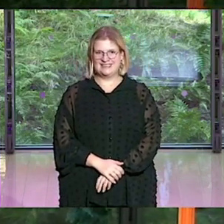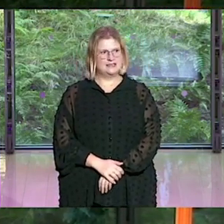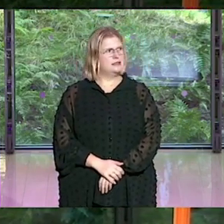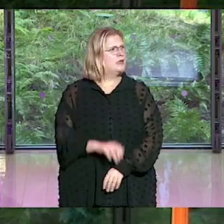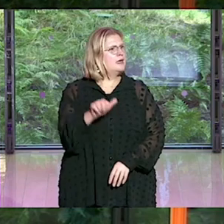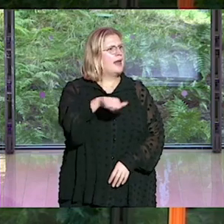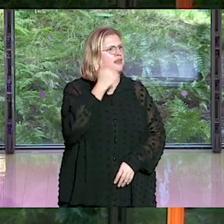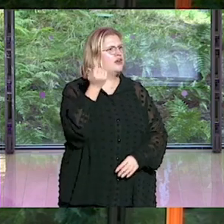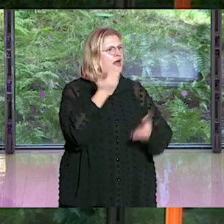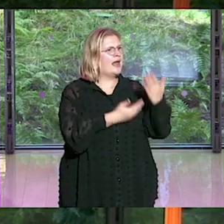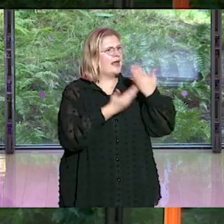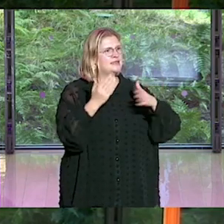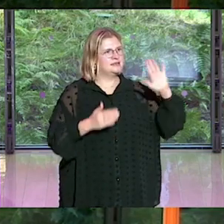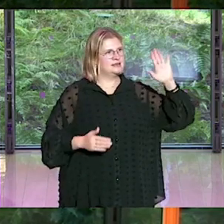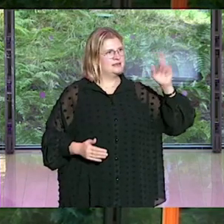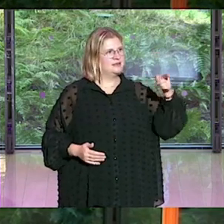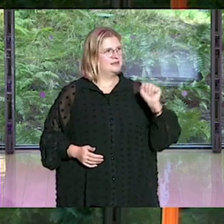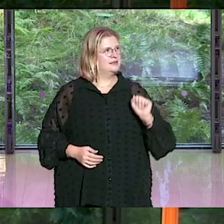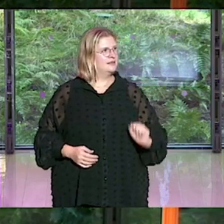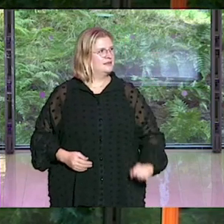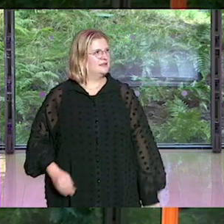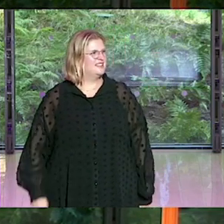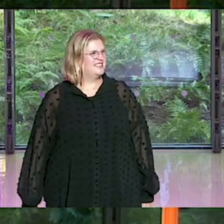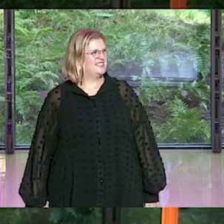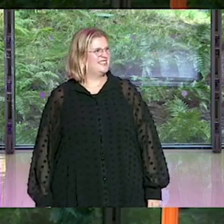There was another over here. Yeah.